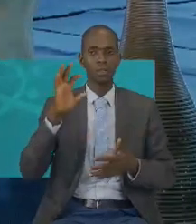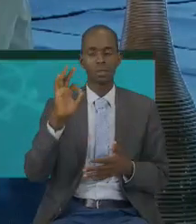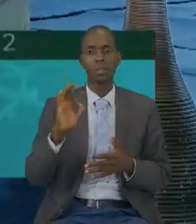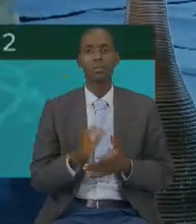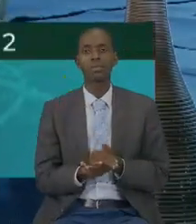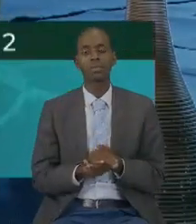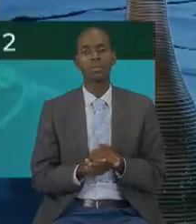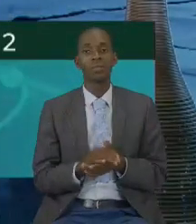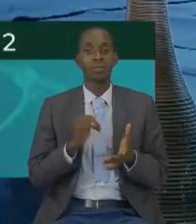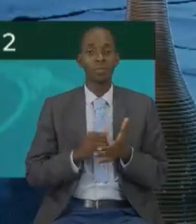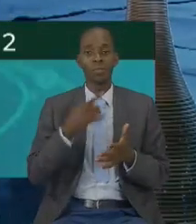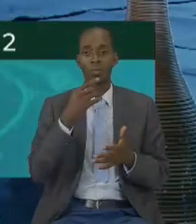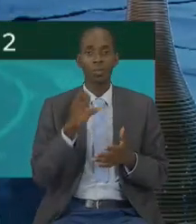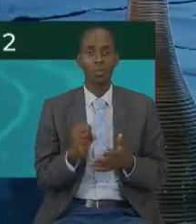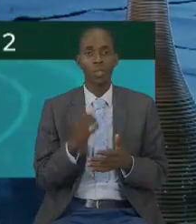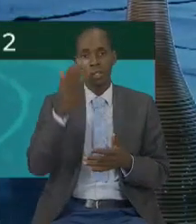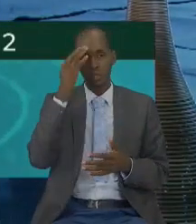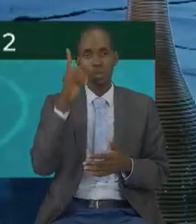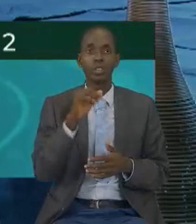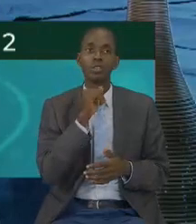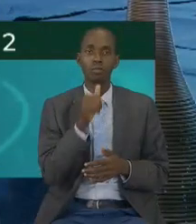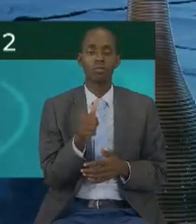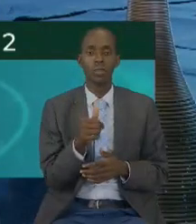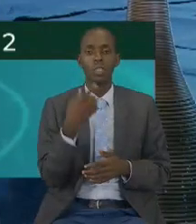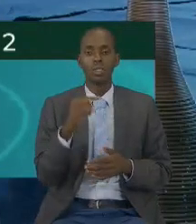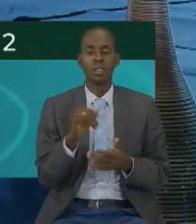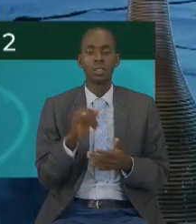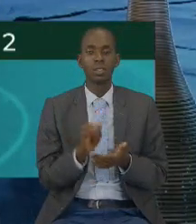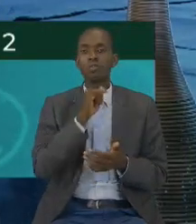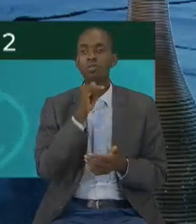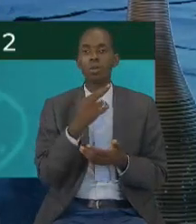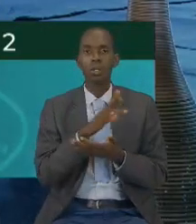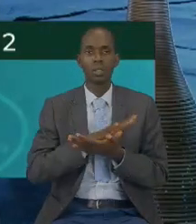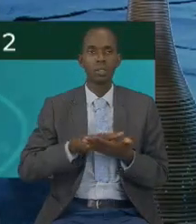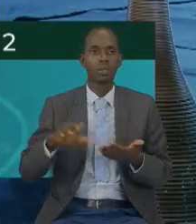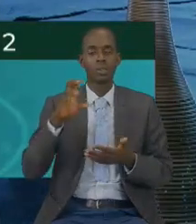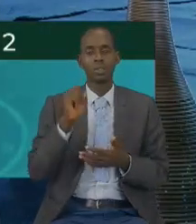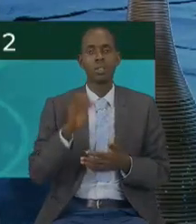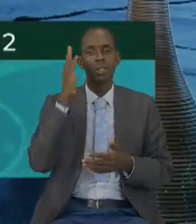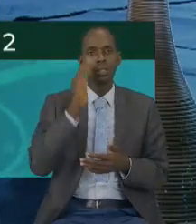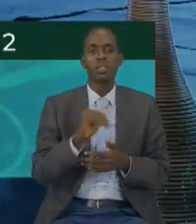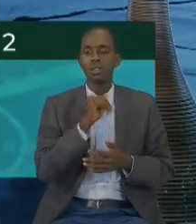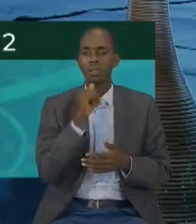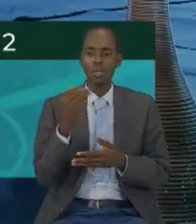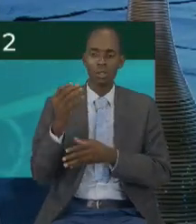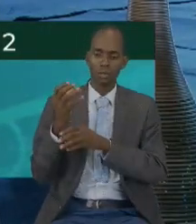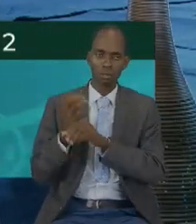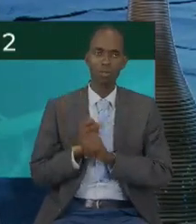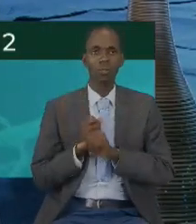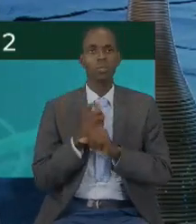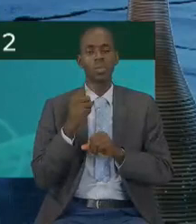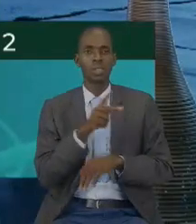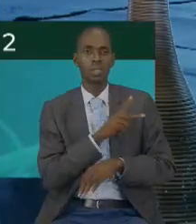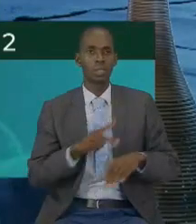verse 9. It says, know ye not that the righteous shall not inherit